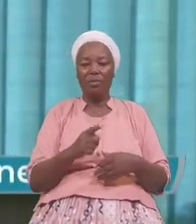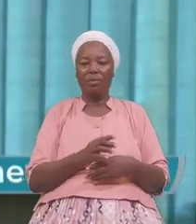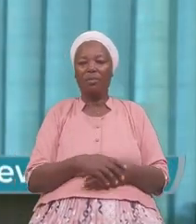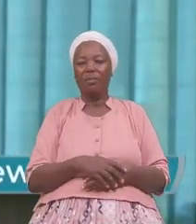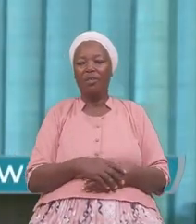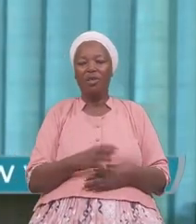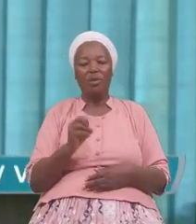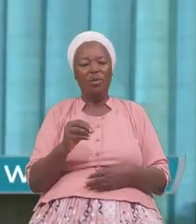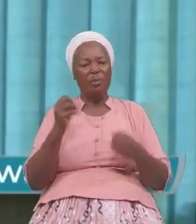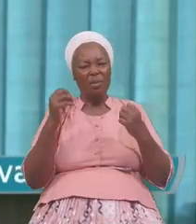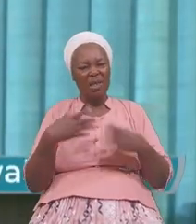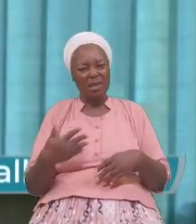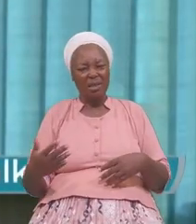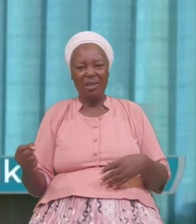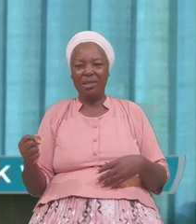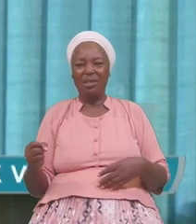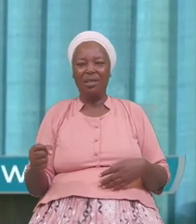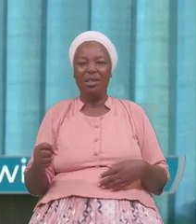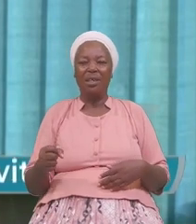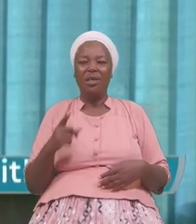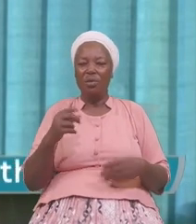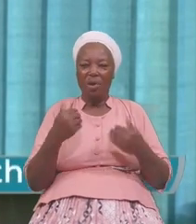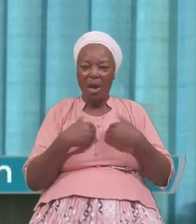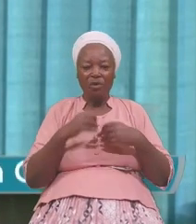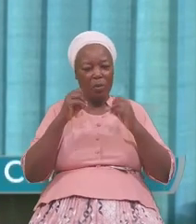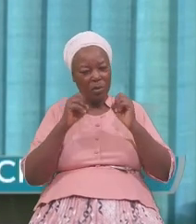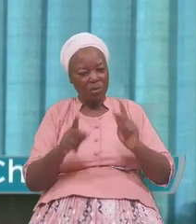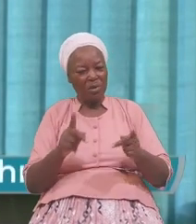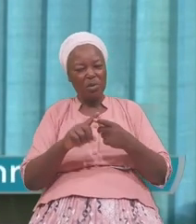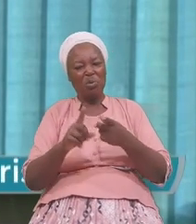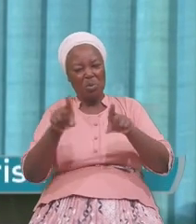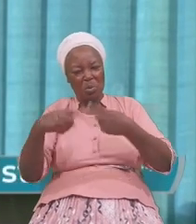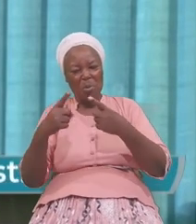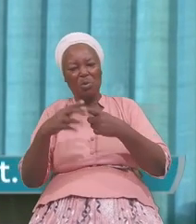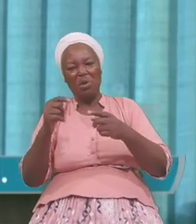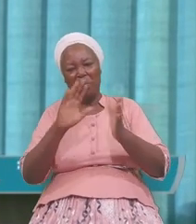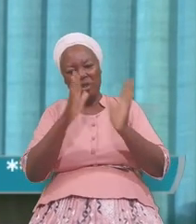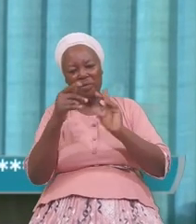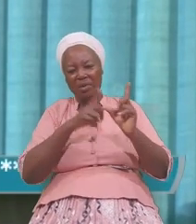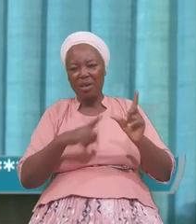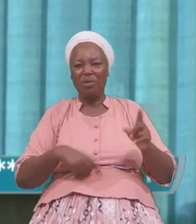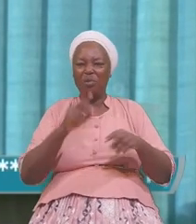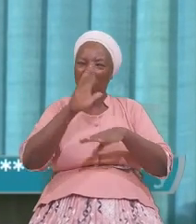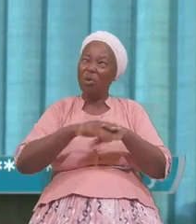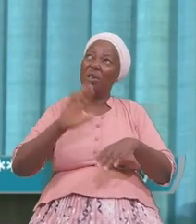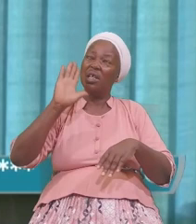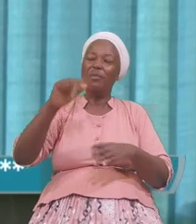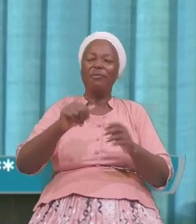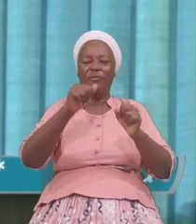So many things. You are now have access to the throne of the Father. You can now call God Father.